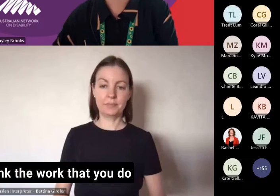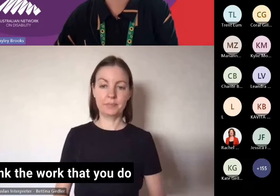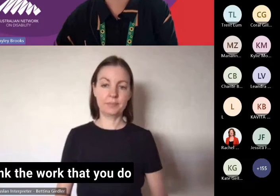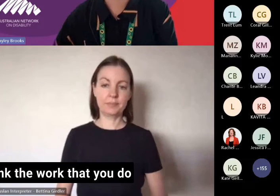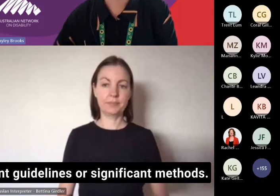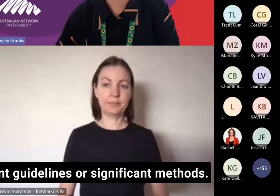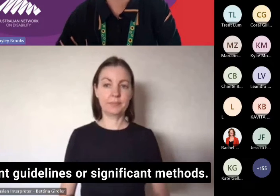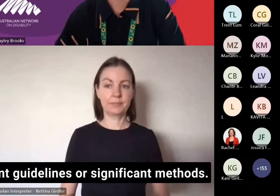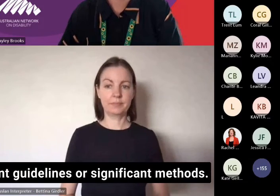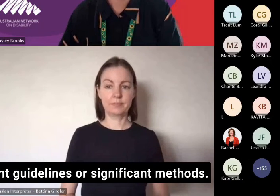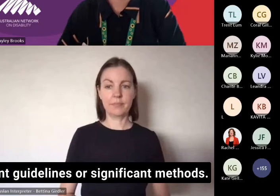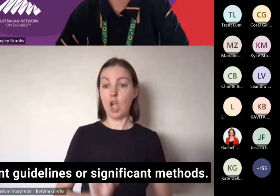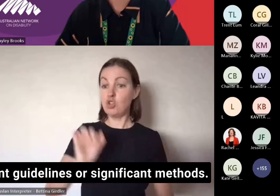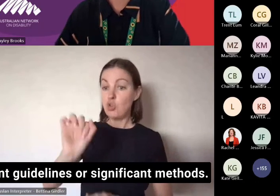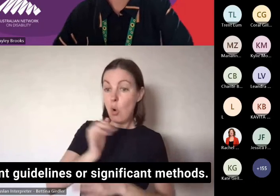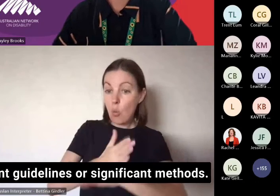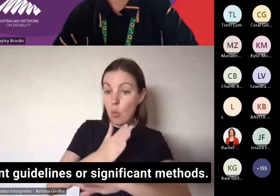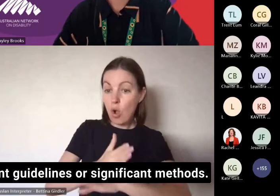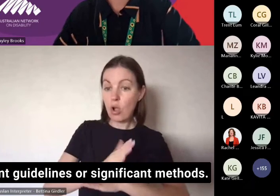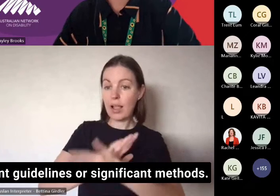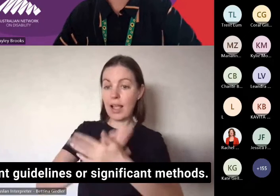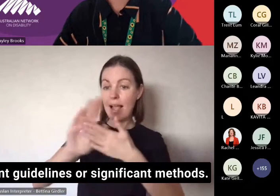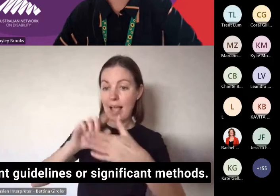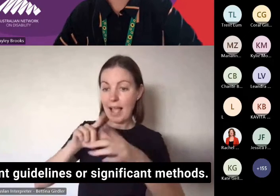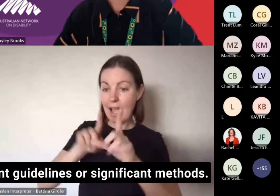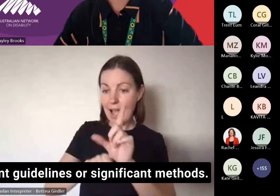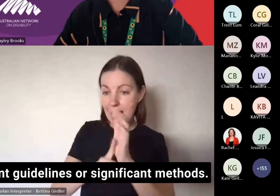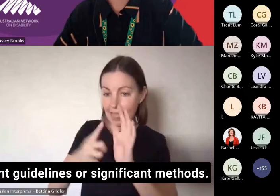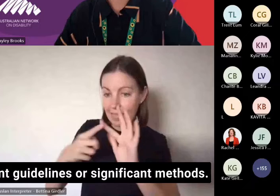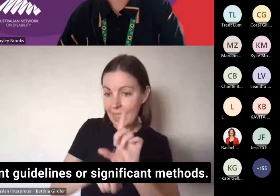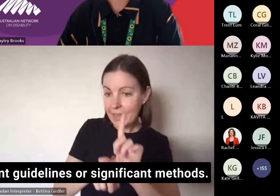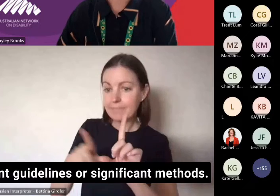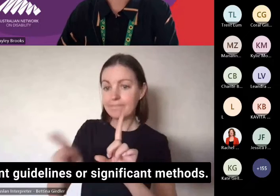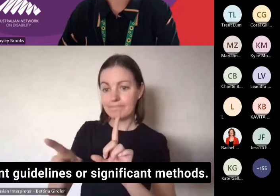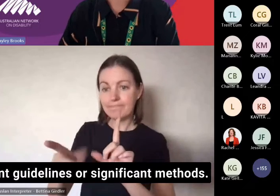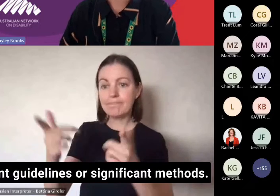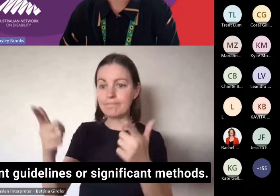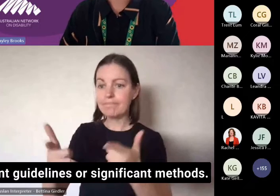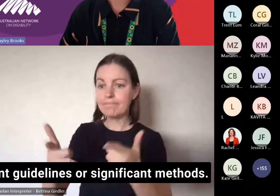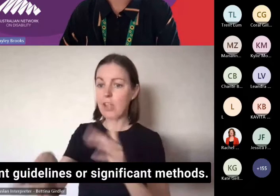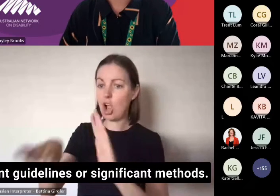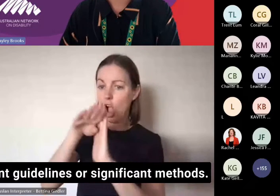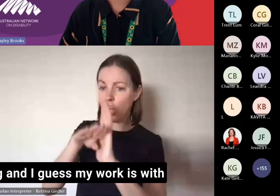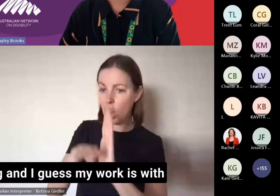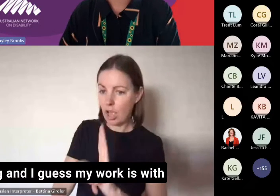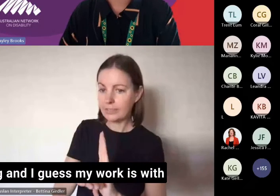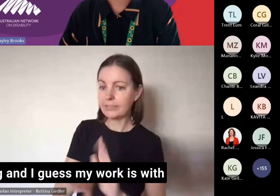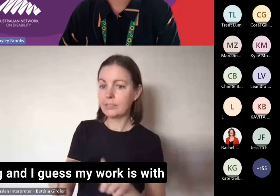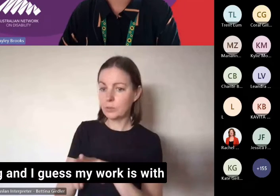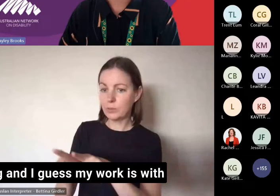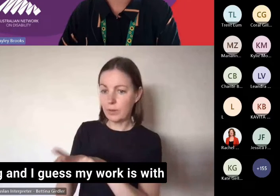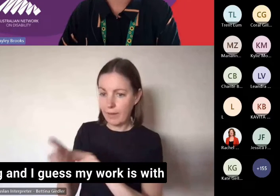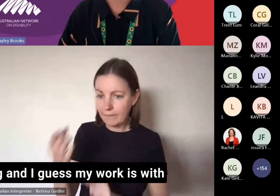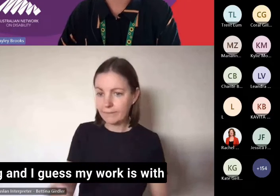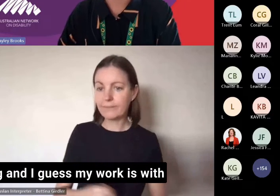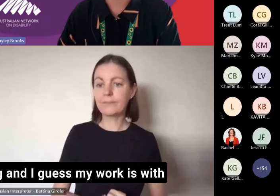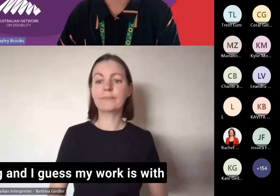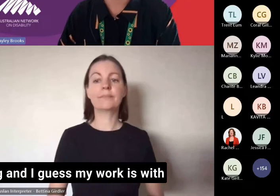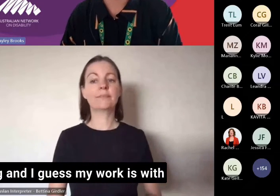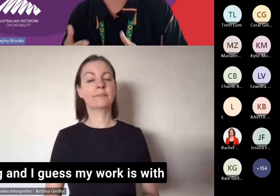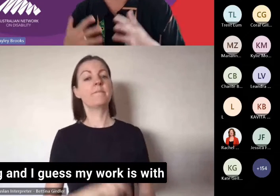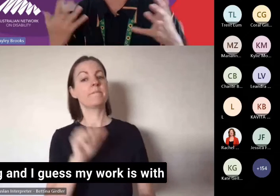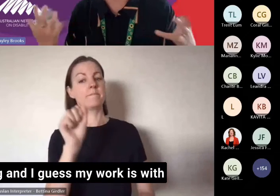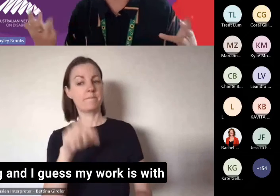the work that you do especially has got significant guidelines or significant methods. Yeah, Hayley